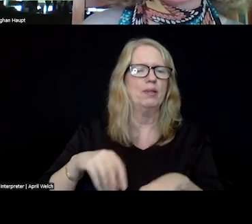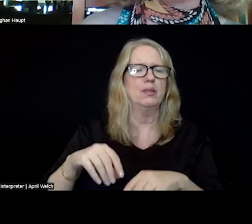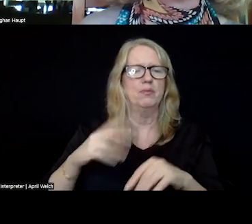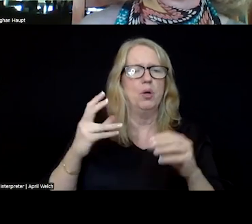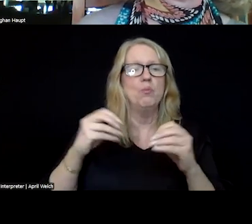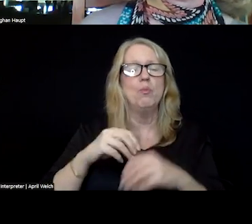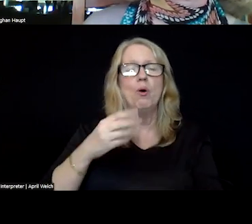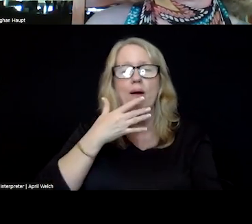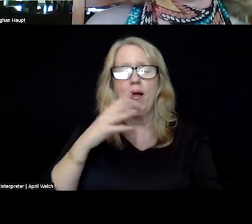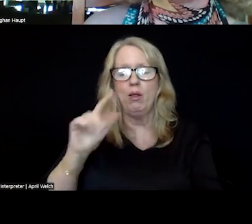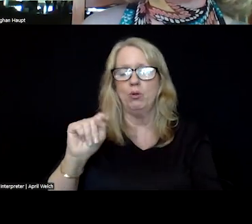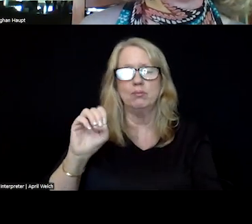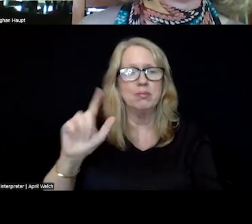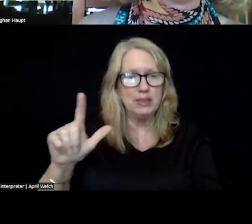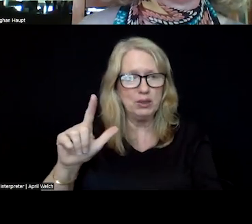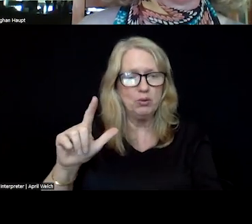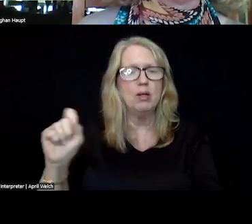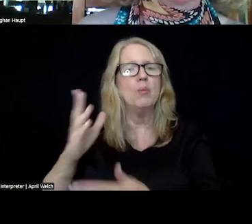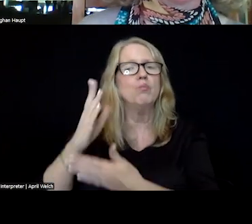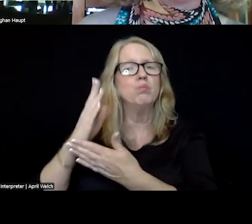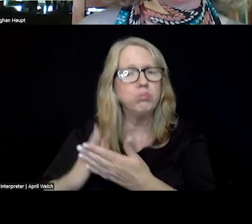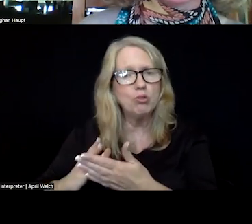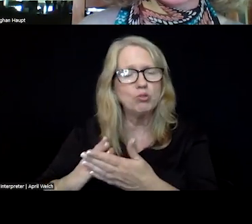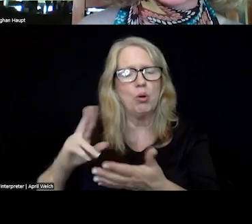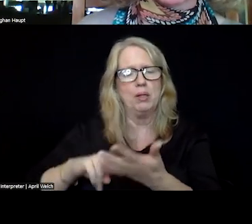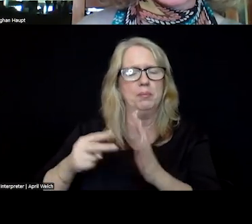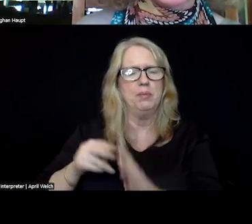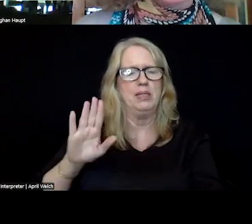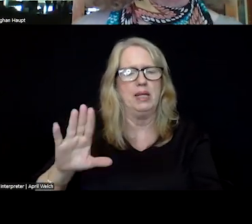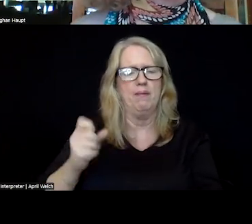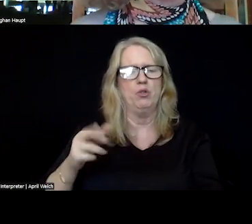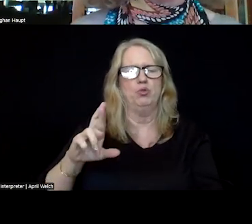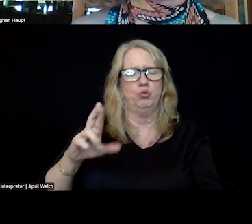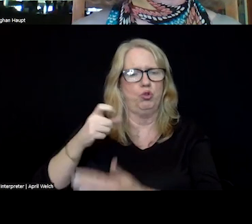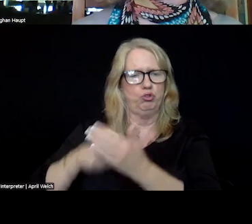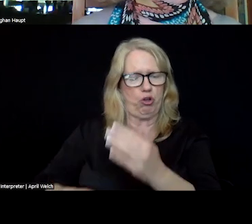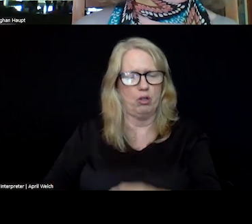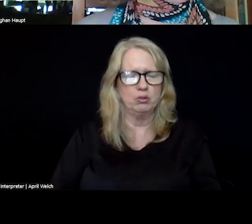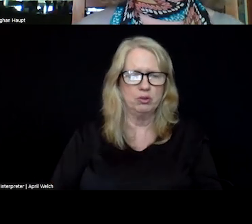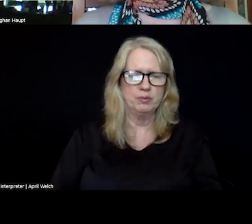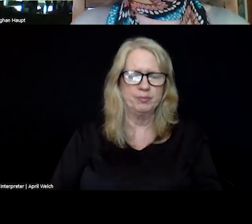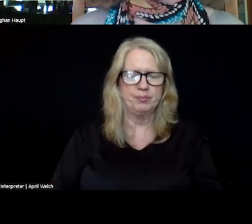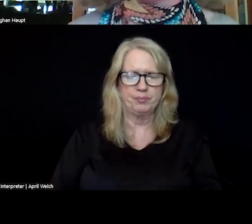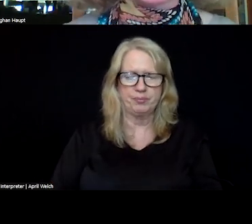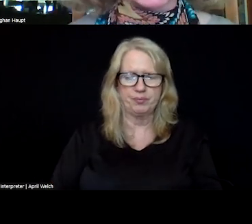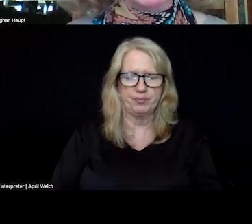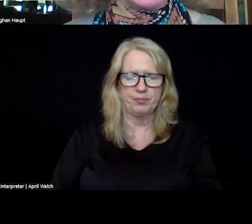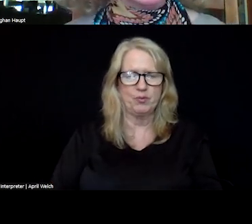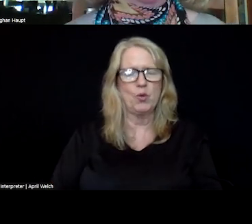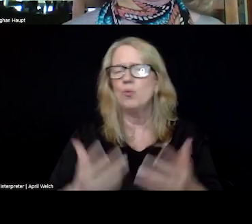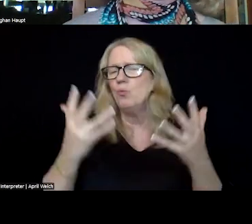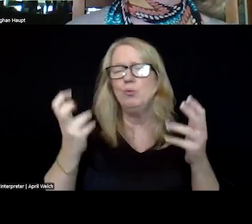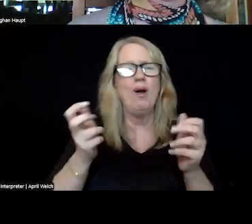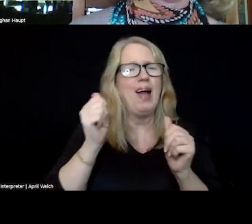teal color are partial in terms of their surcharges and fees. So, of course, we want every state,